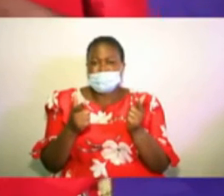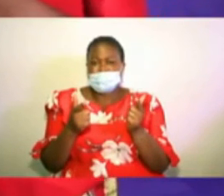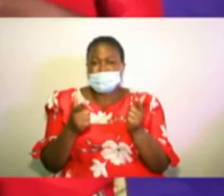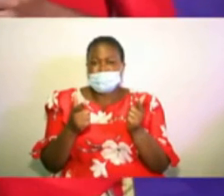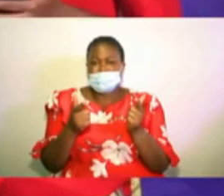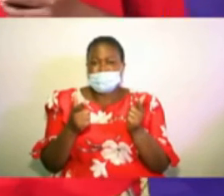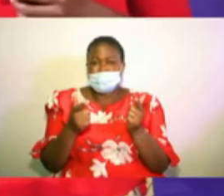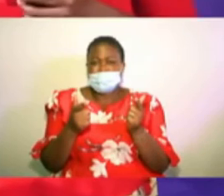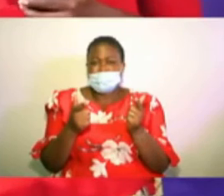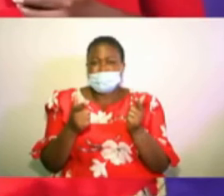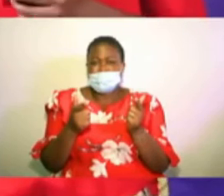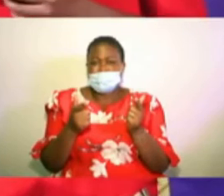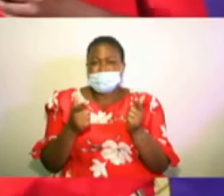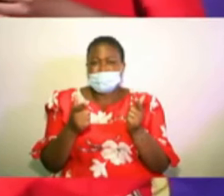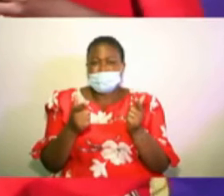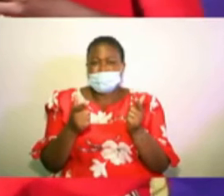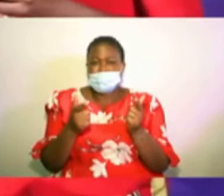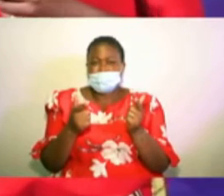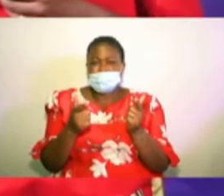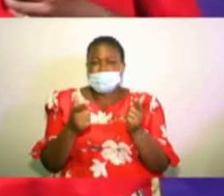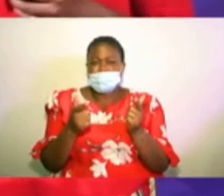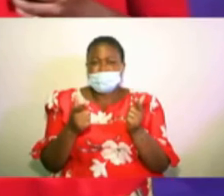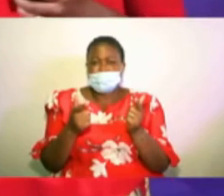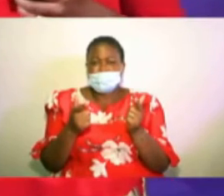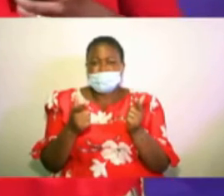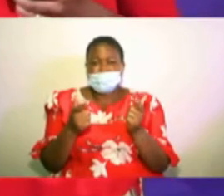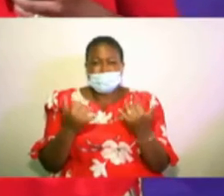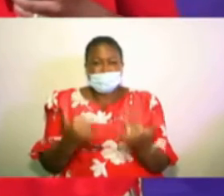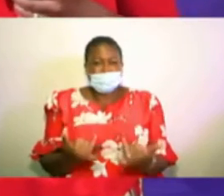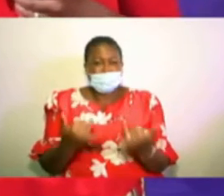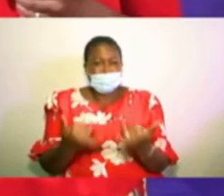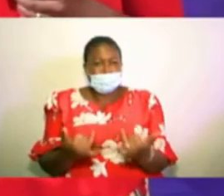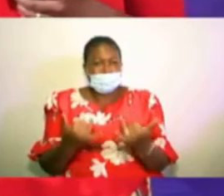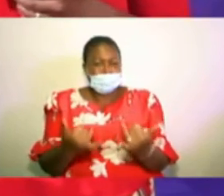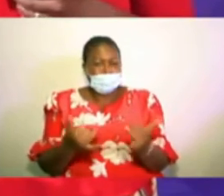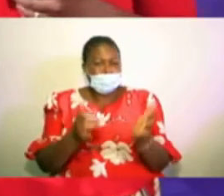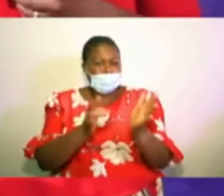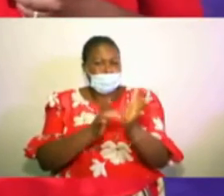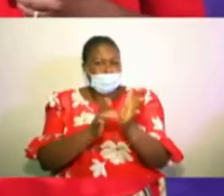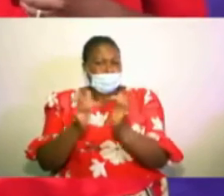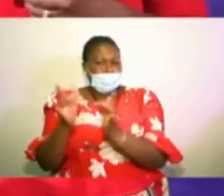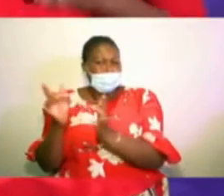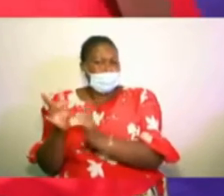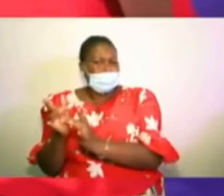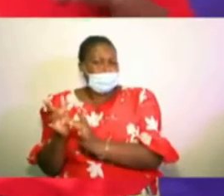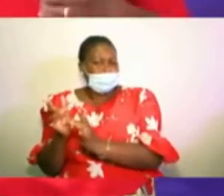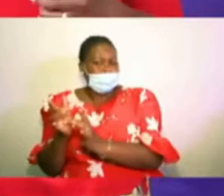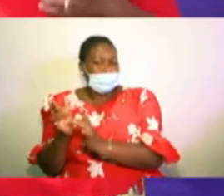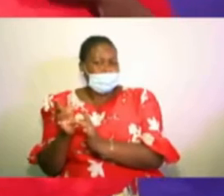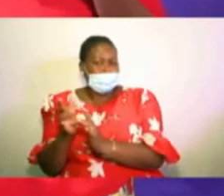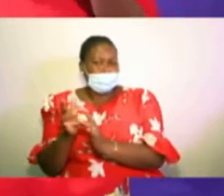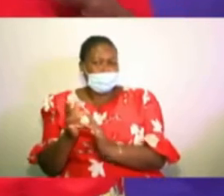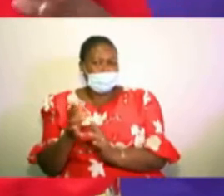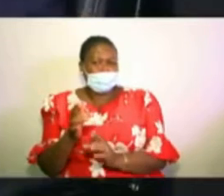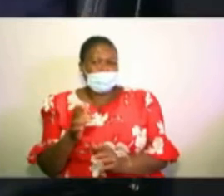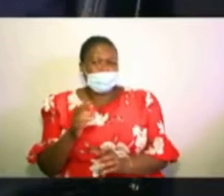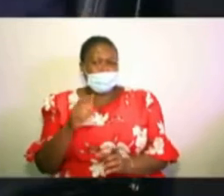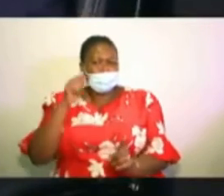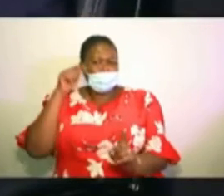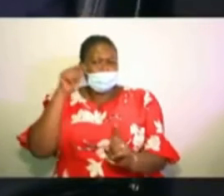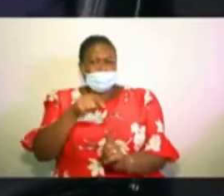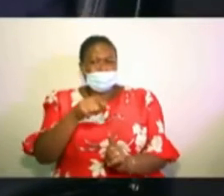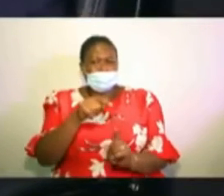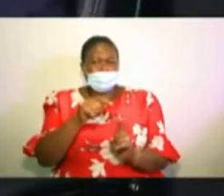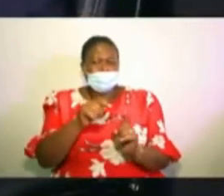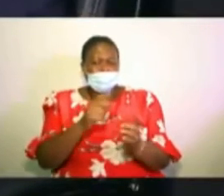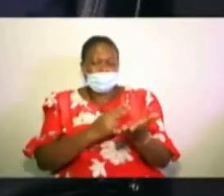vie. But here Jesus is making reference to the Holy Spirit. Mais ici Jésus fait référence au